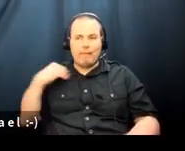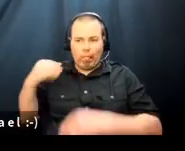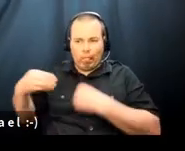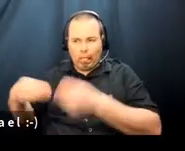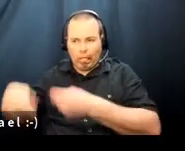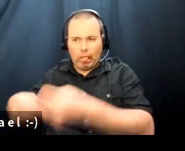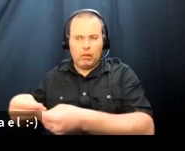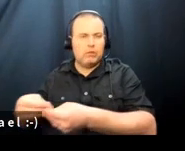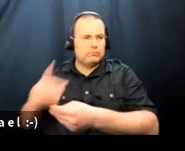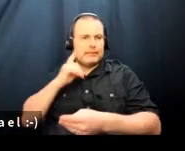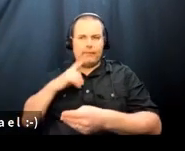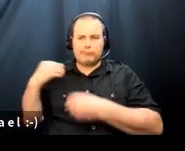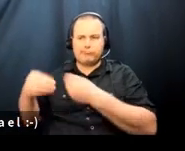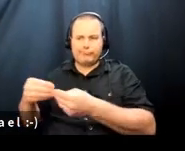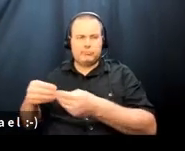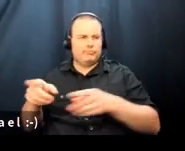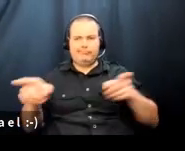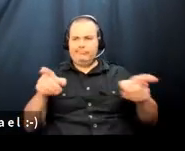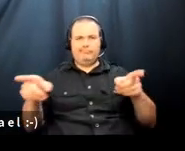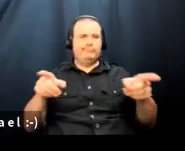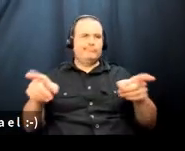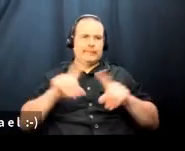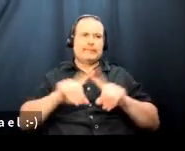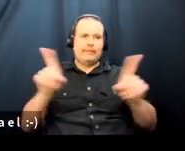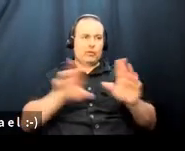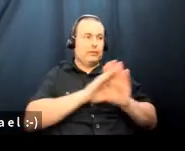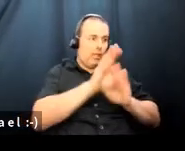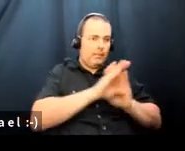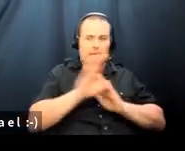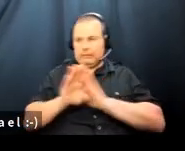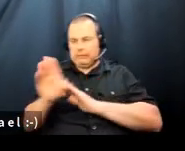They're going to look very different in terms of their development.